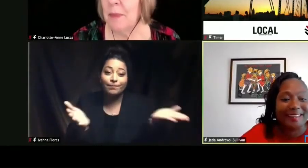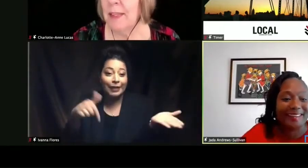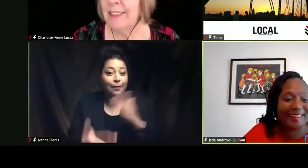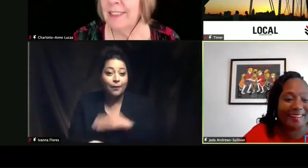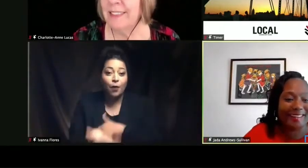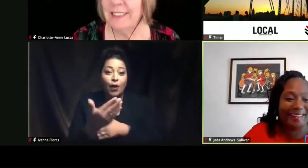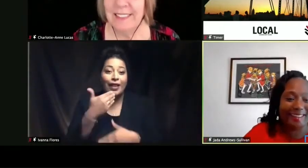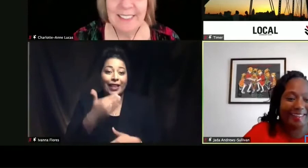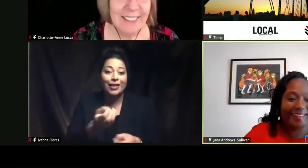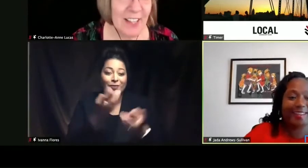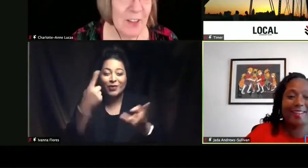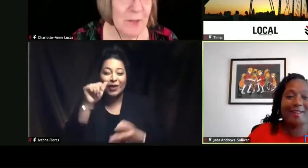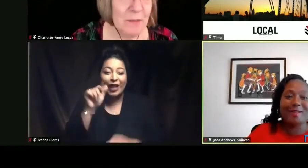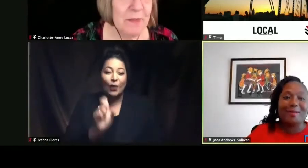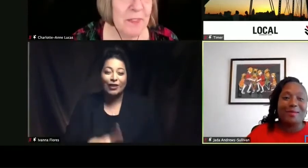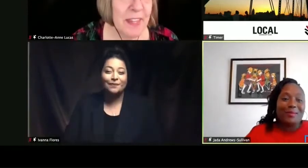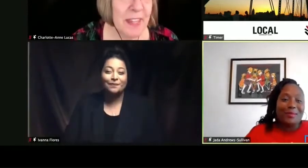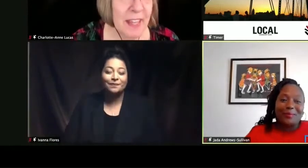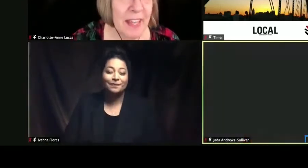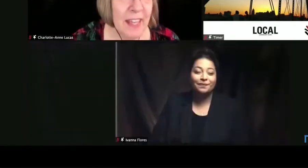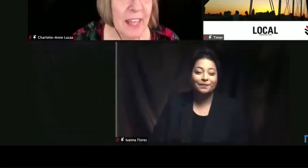much.